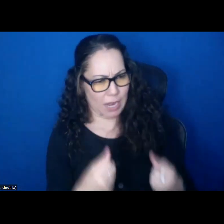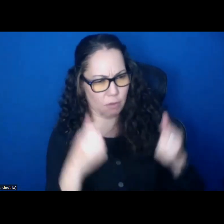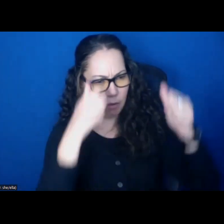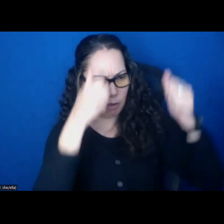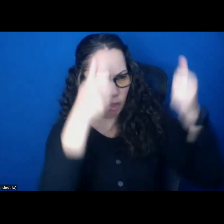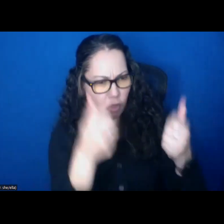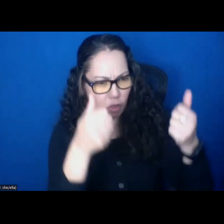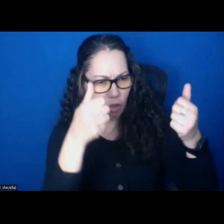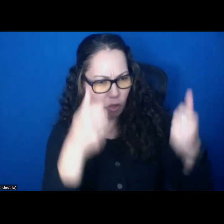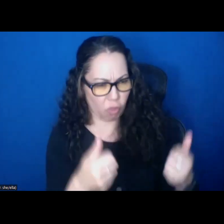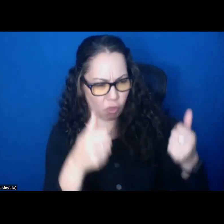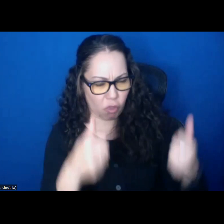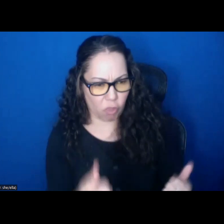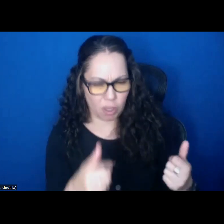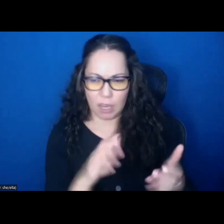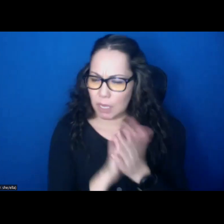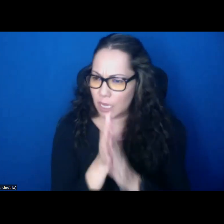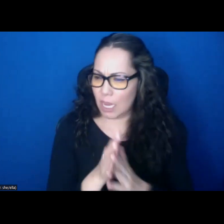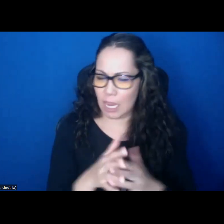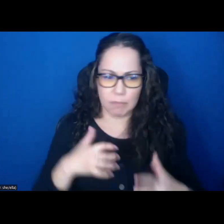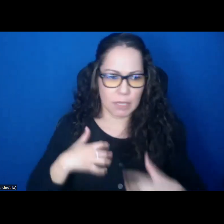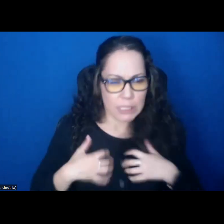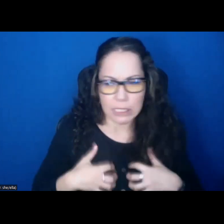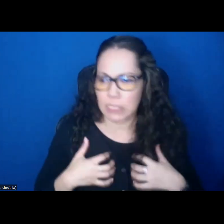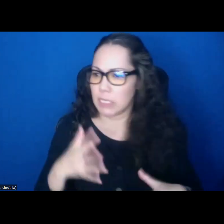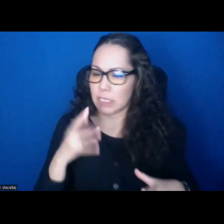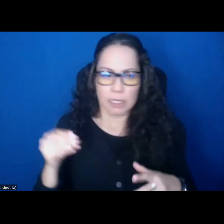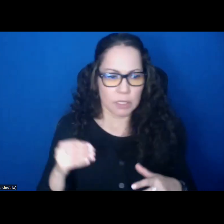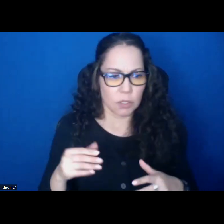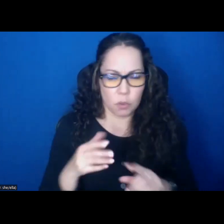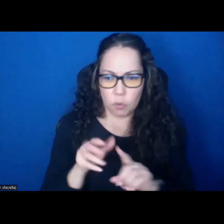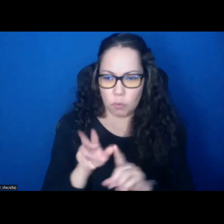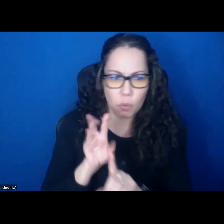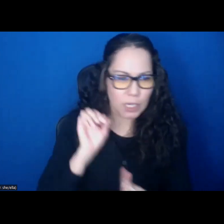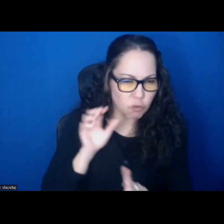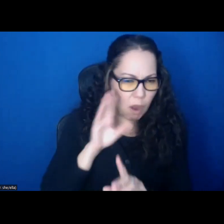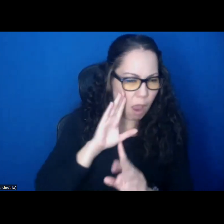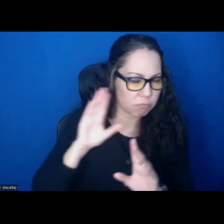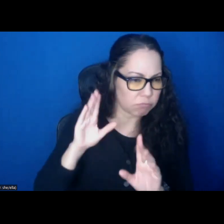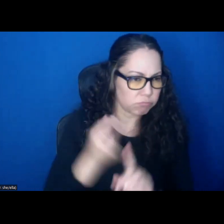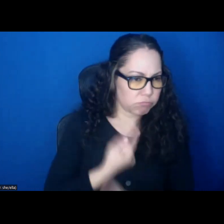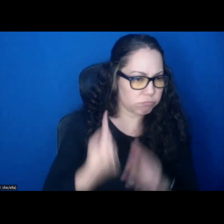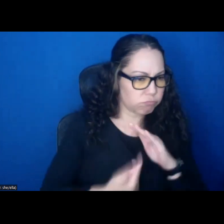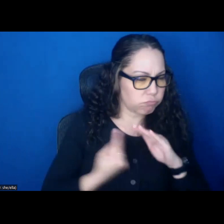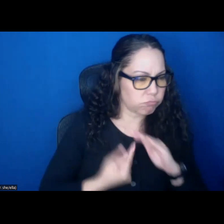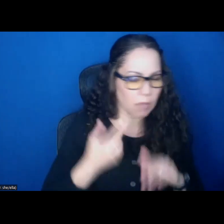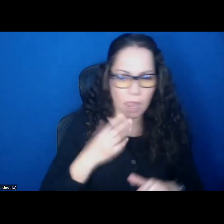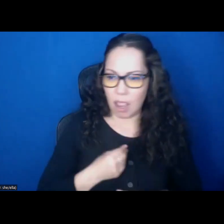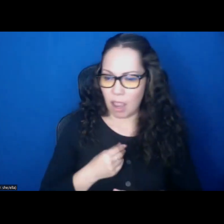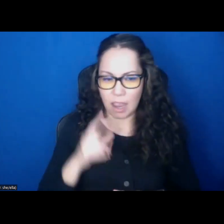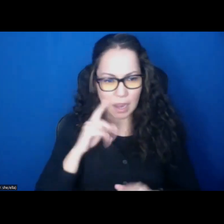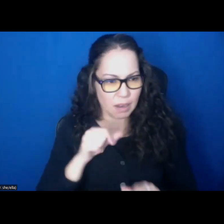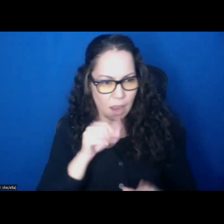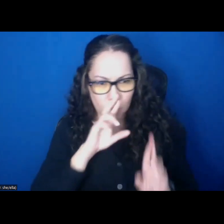She became agitated, withdrawn, depressed, and ultimately unresponsive. Overwhelmed staff